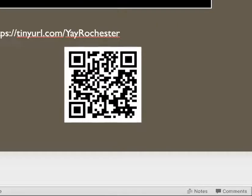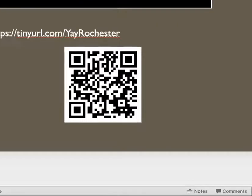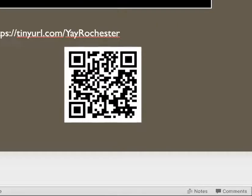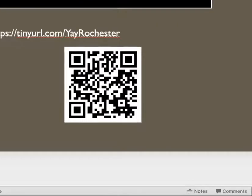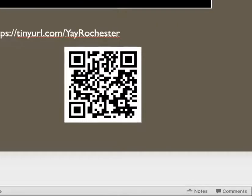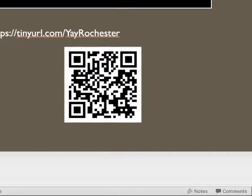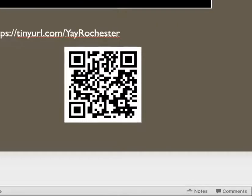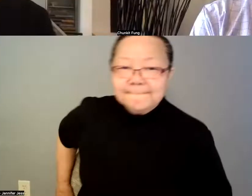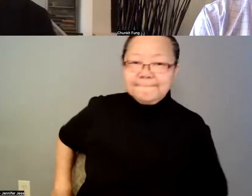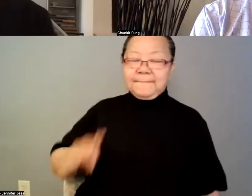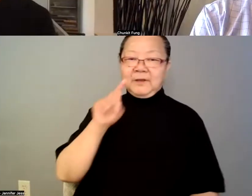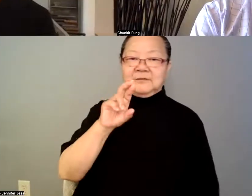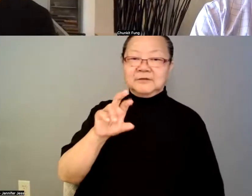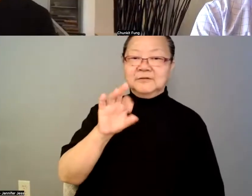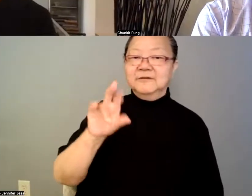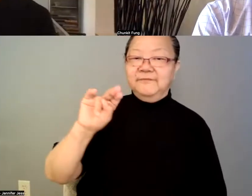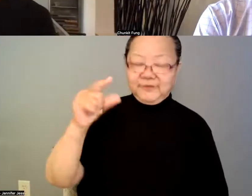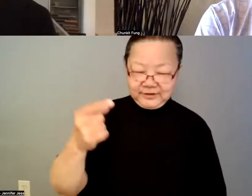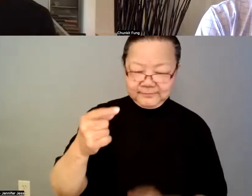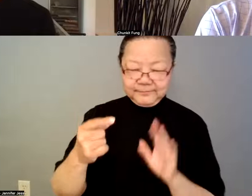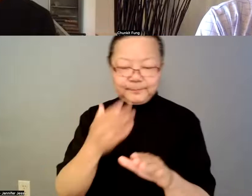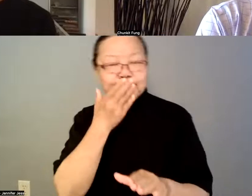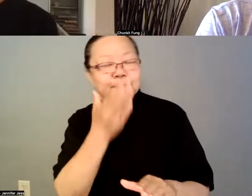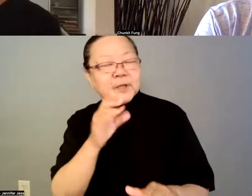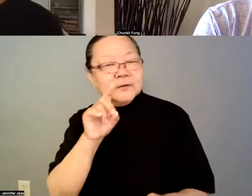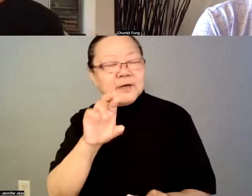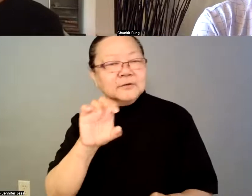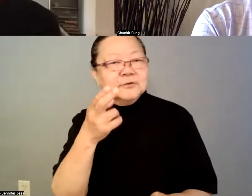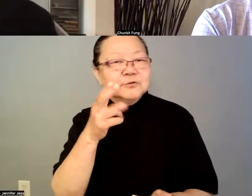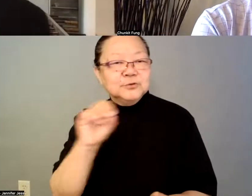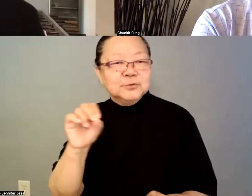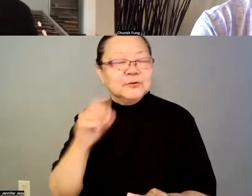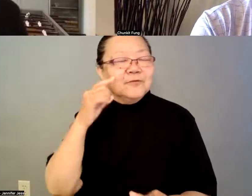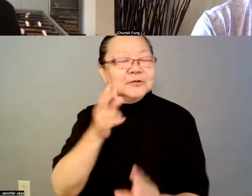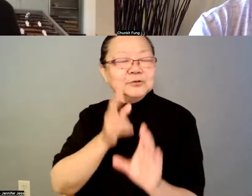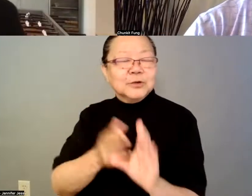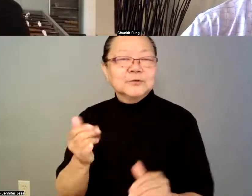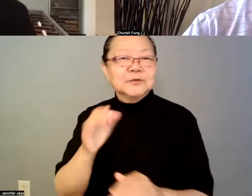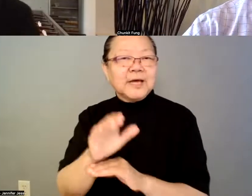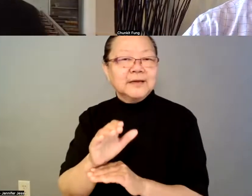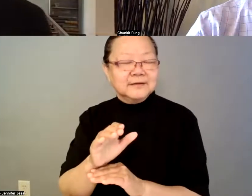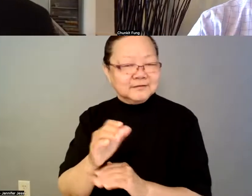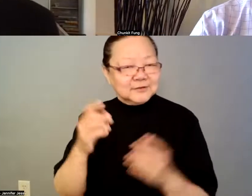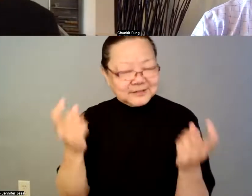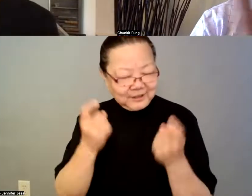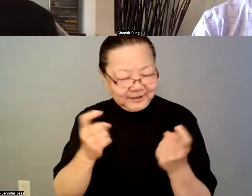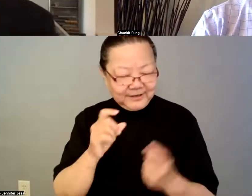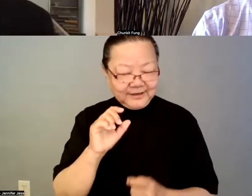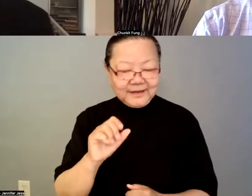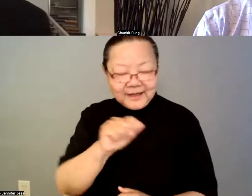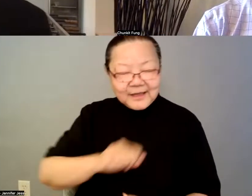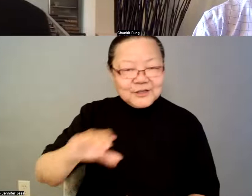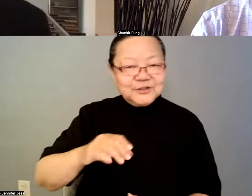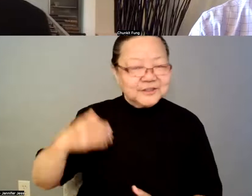Thank you so much, Dr. Choo, for joining us tonight, this evening, to celebrate AAPI Heritage Month celebration. Thank you.